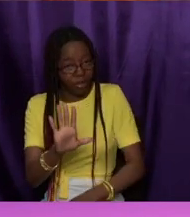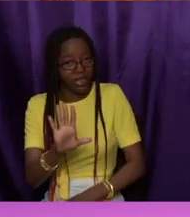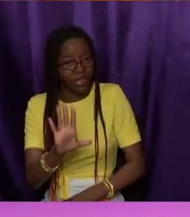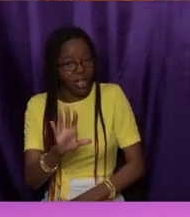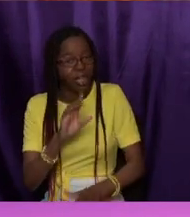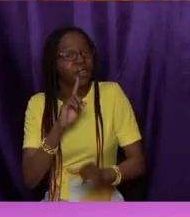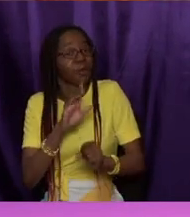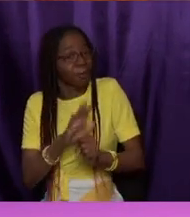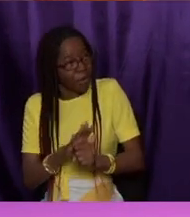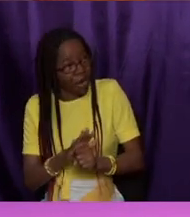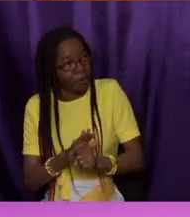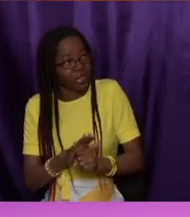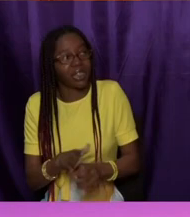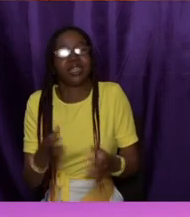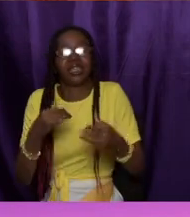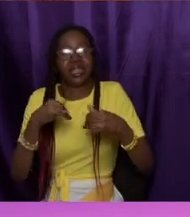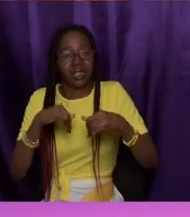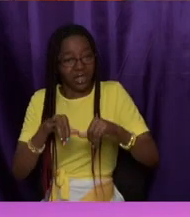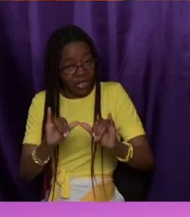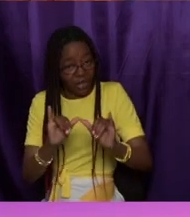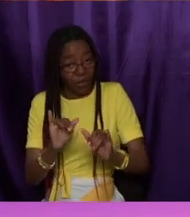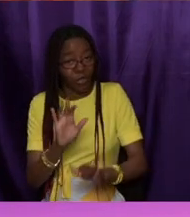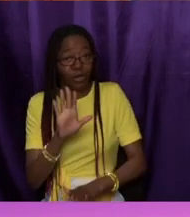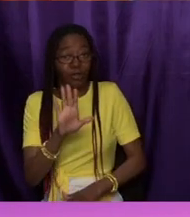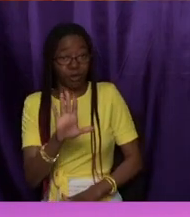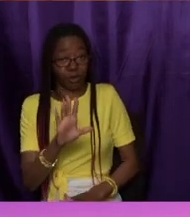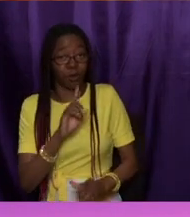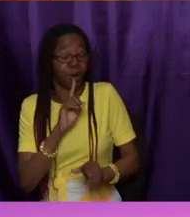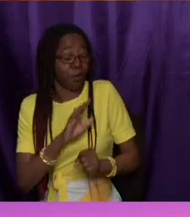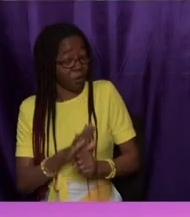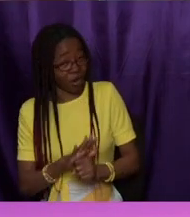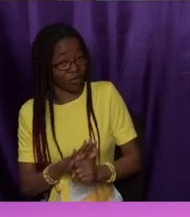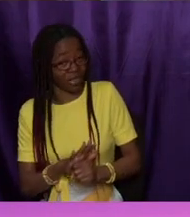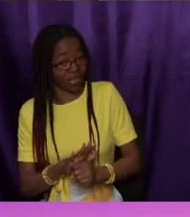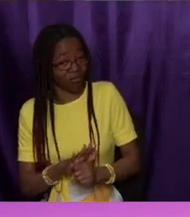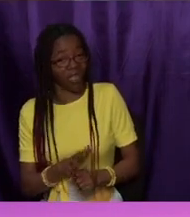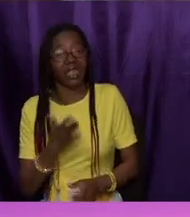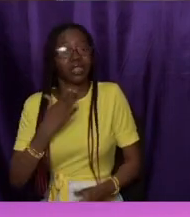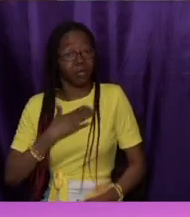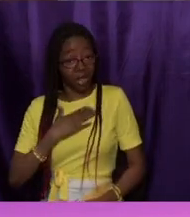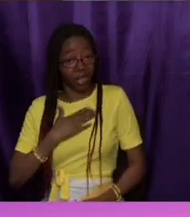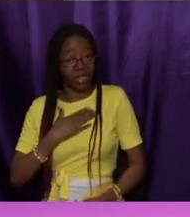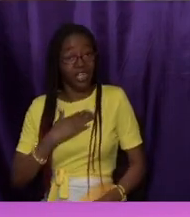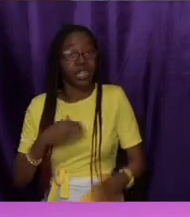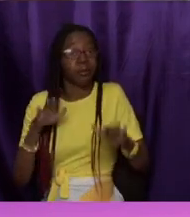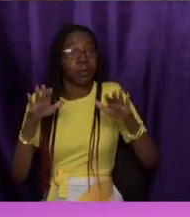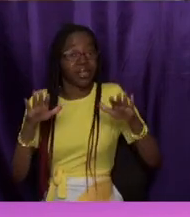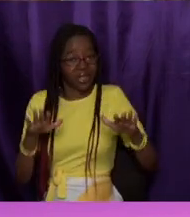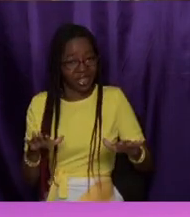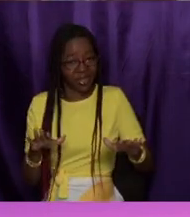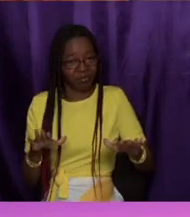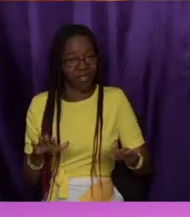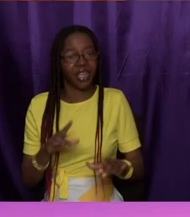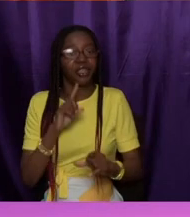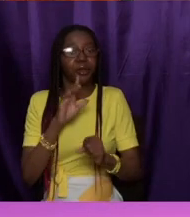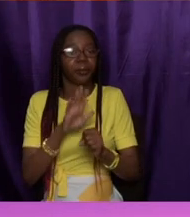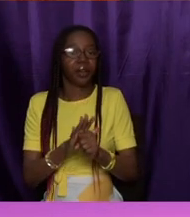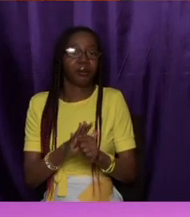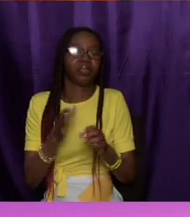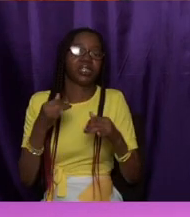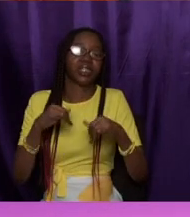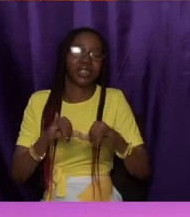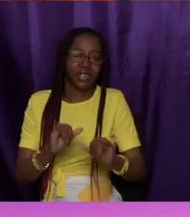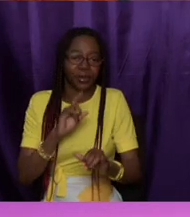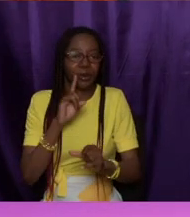The promise is still your promise. It's mine. You may be seated. The promise is still